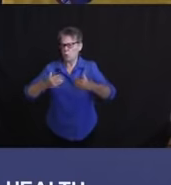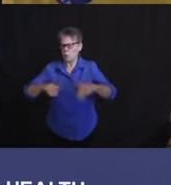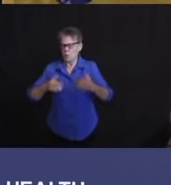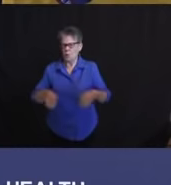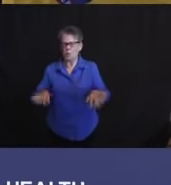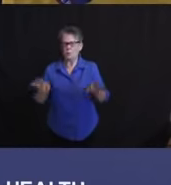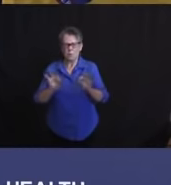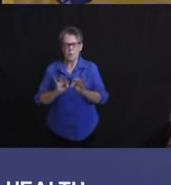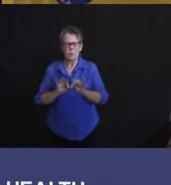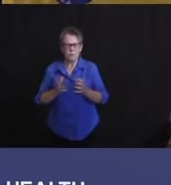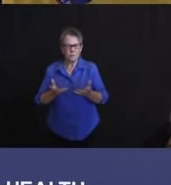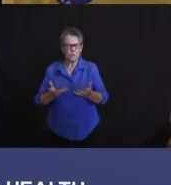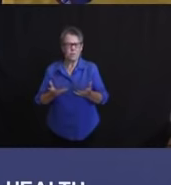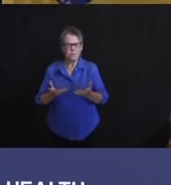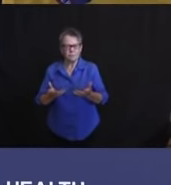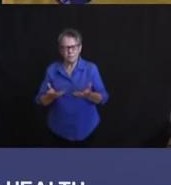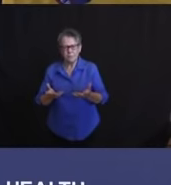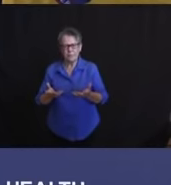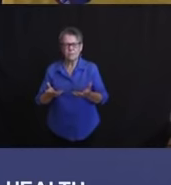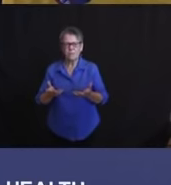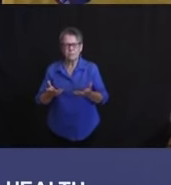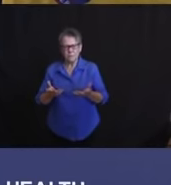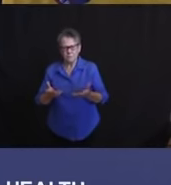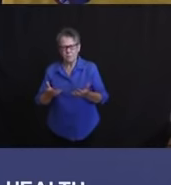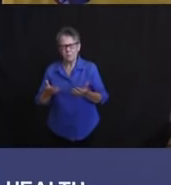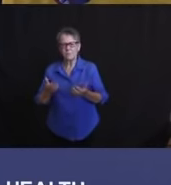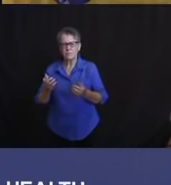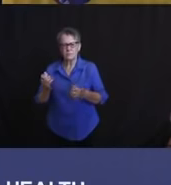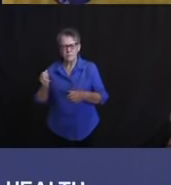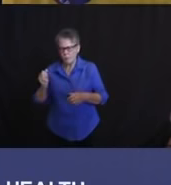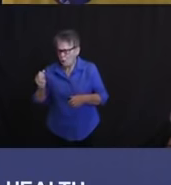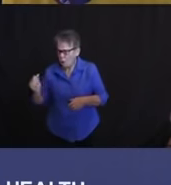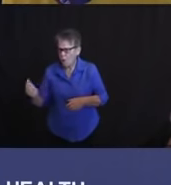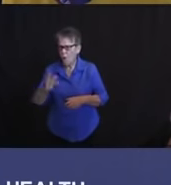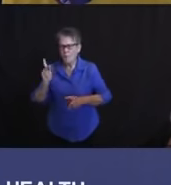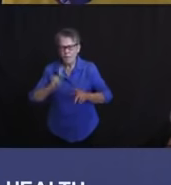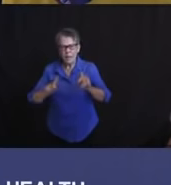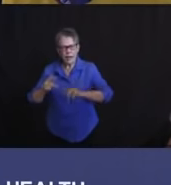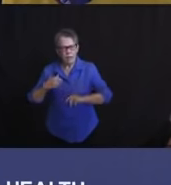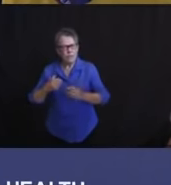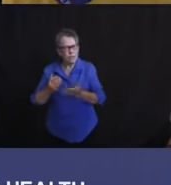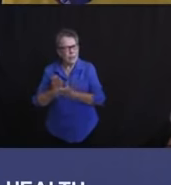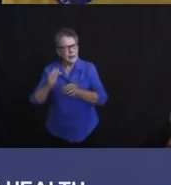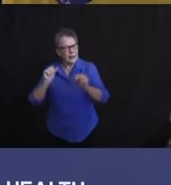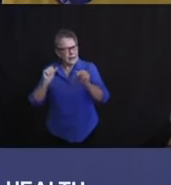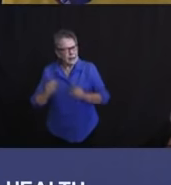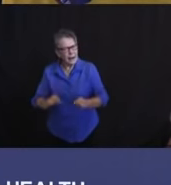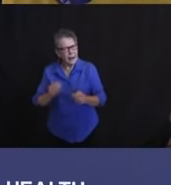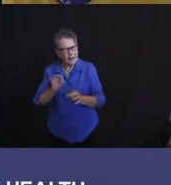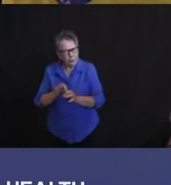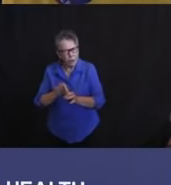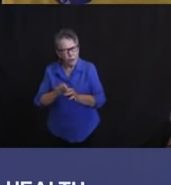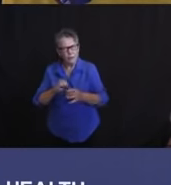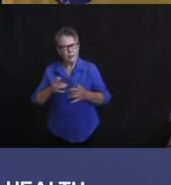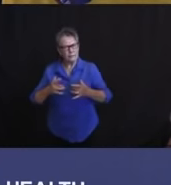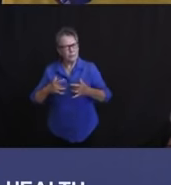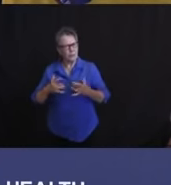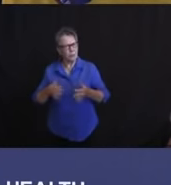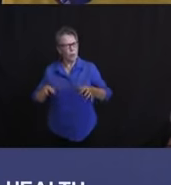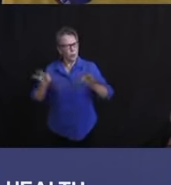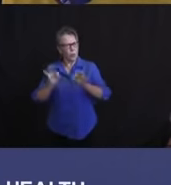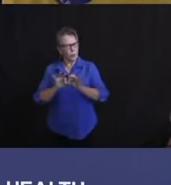And the notion of everyone having the confidence that their vote counts is a big, big deal for us. And I want to make sure